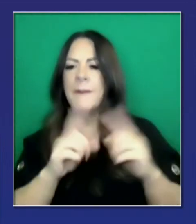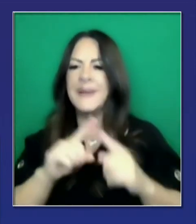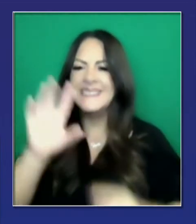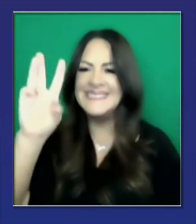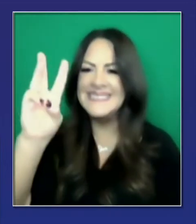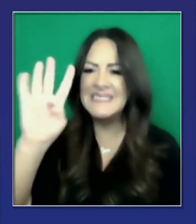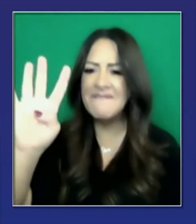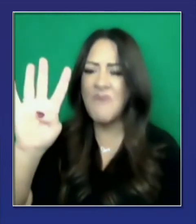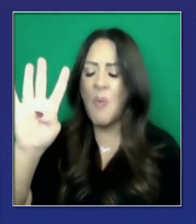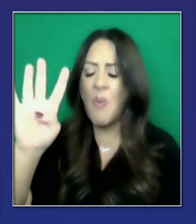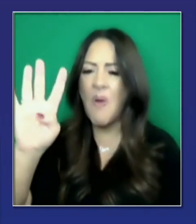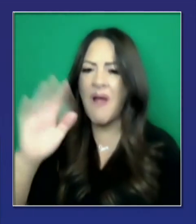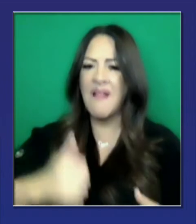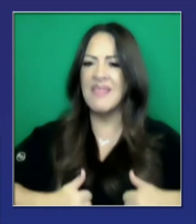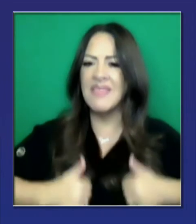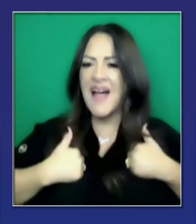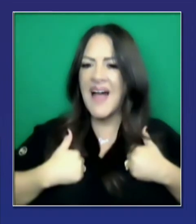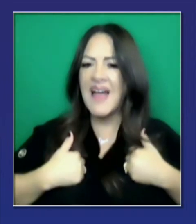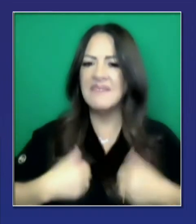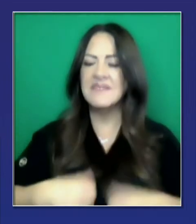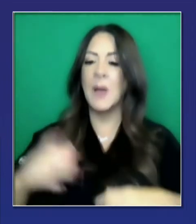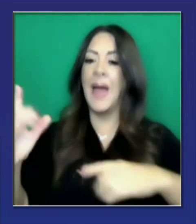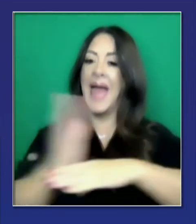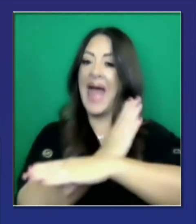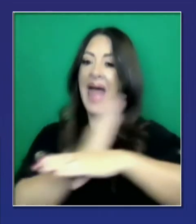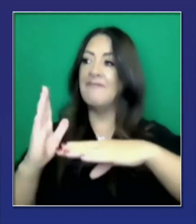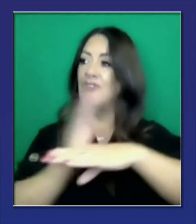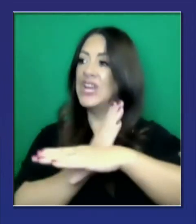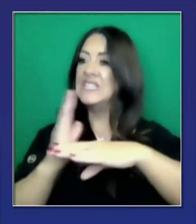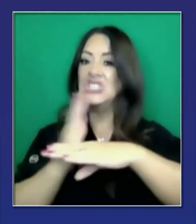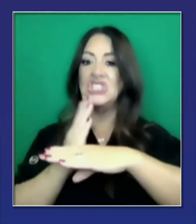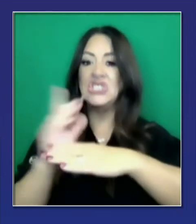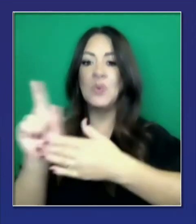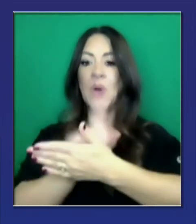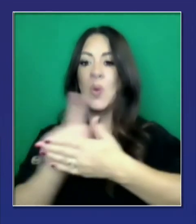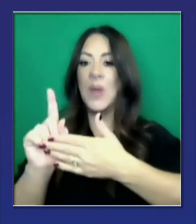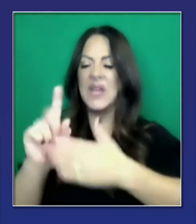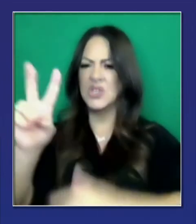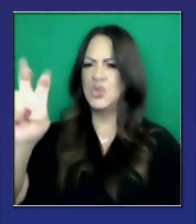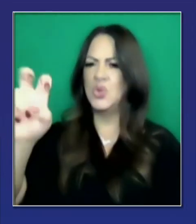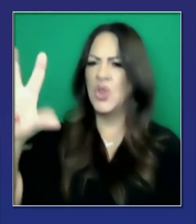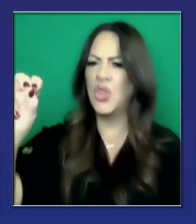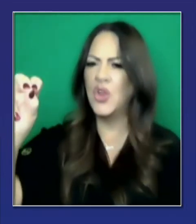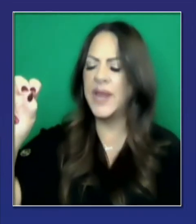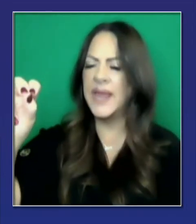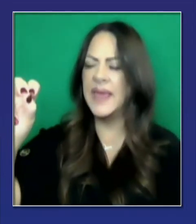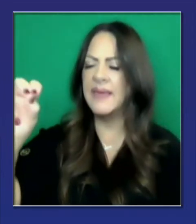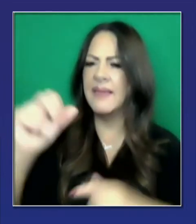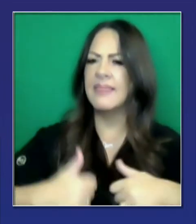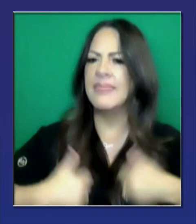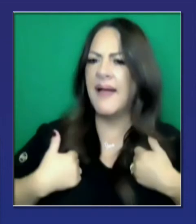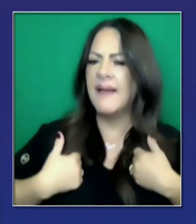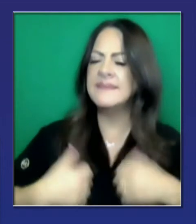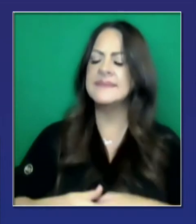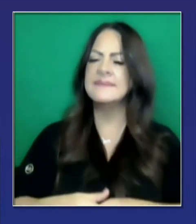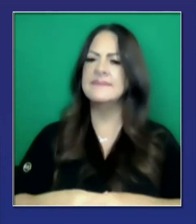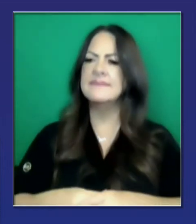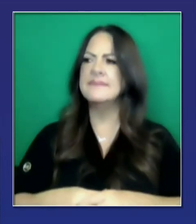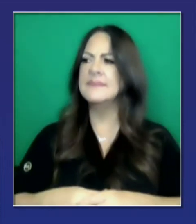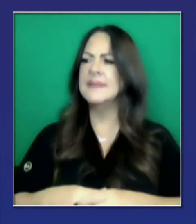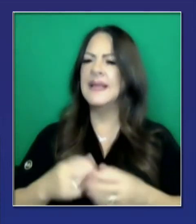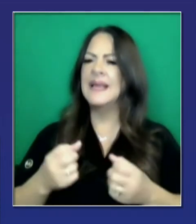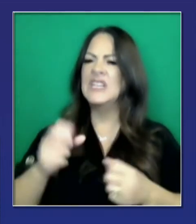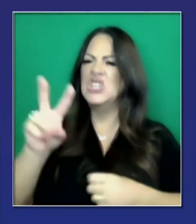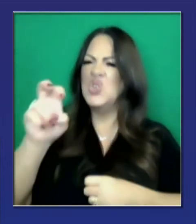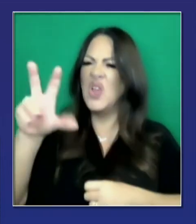230 is devastating. That's the average number of lives that have been torn apart and families have been torn asunder on average over